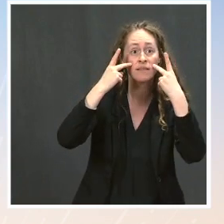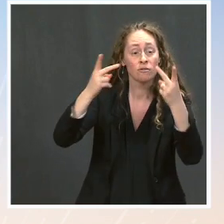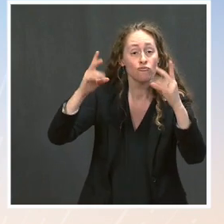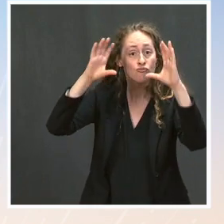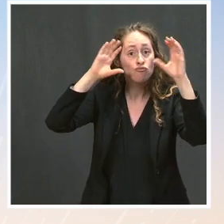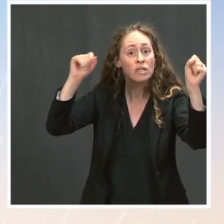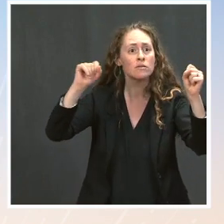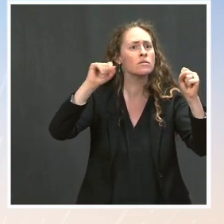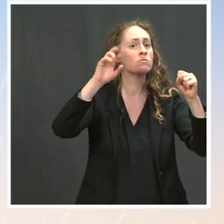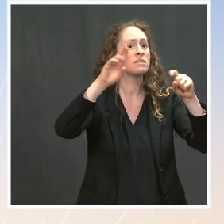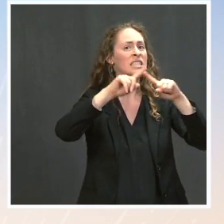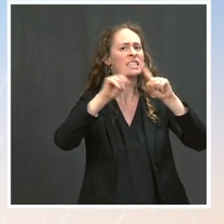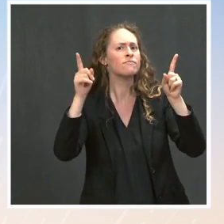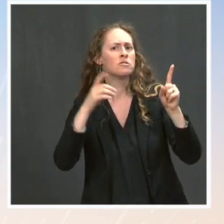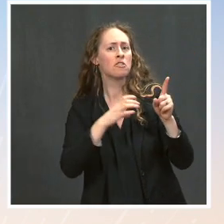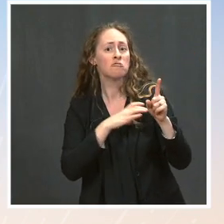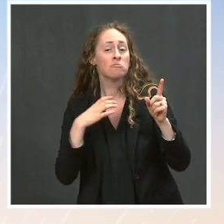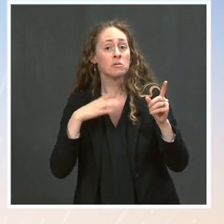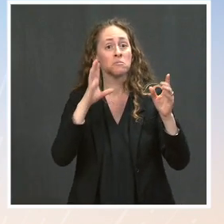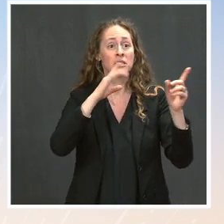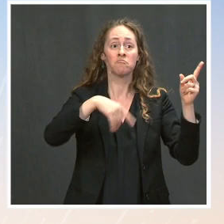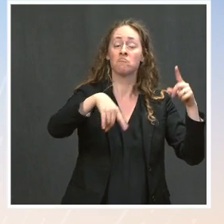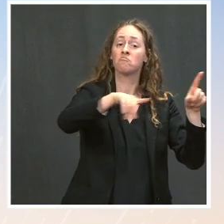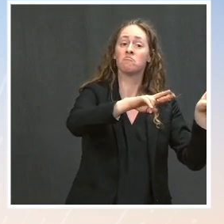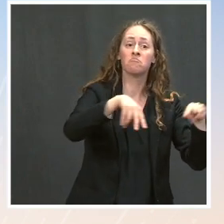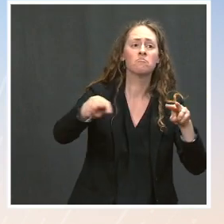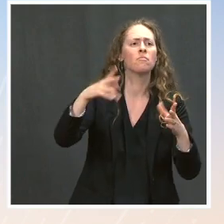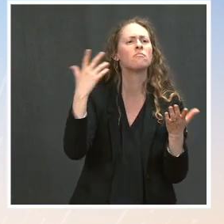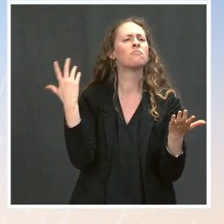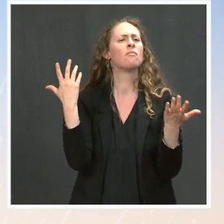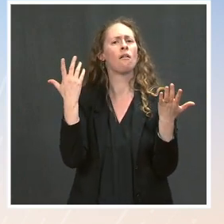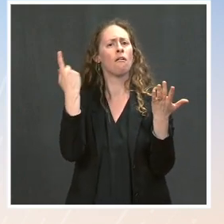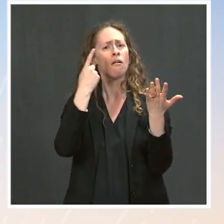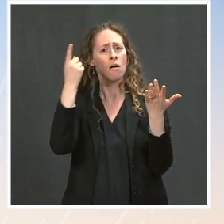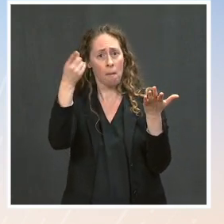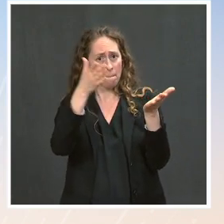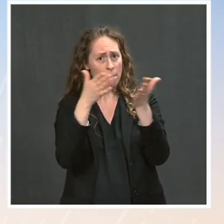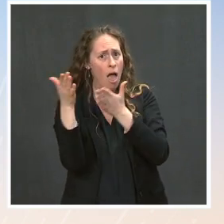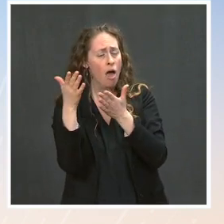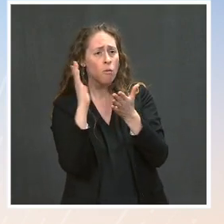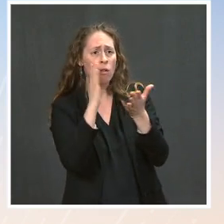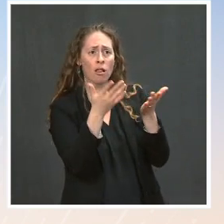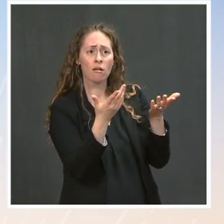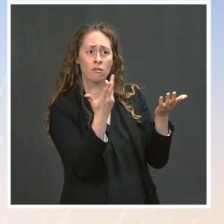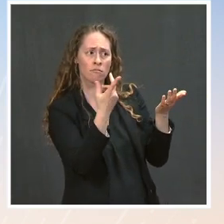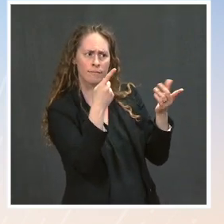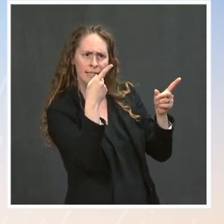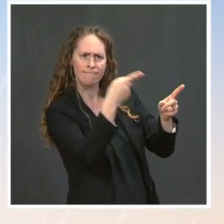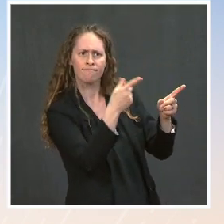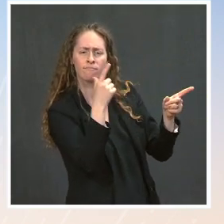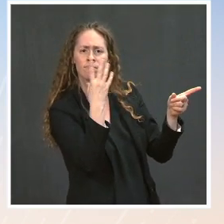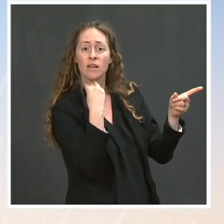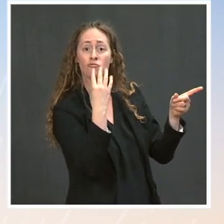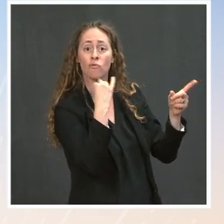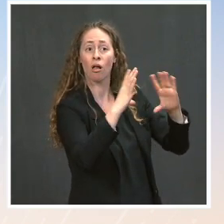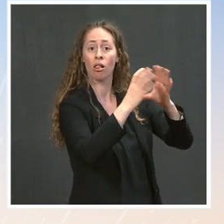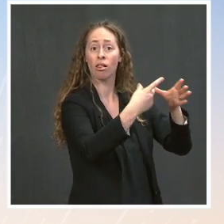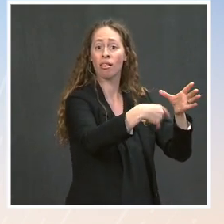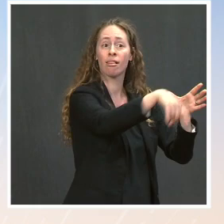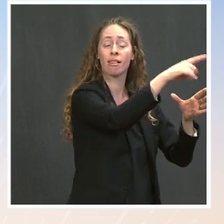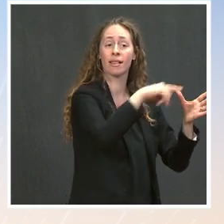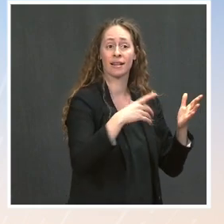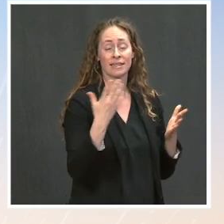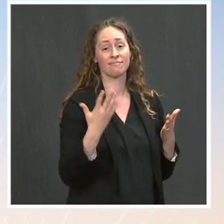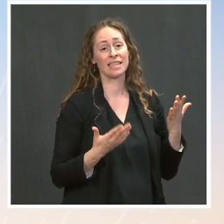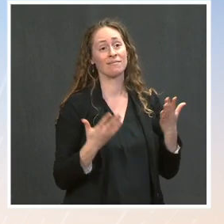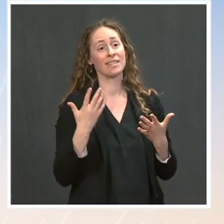plan to be conveying, or do officials plan to be conveying to them, the thought that Israel may be actually actively undercutting your effort